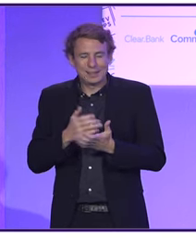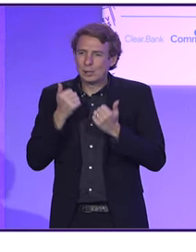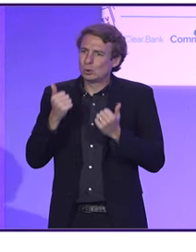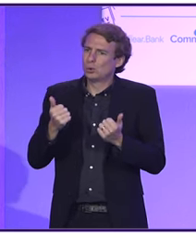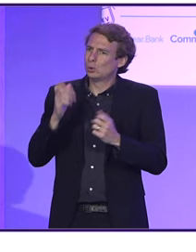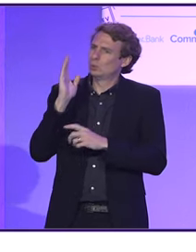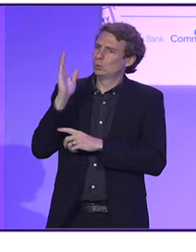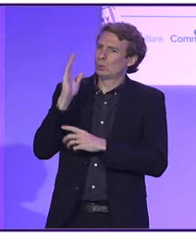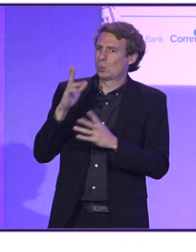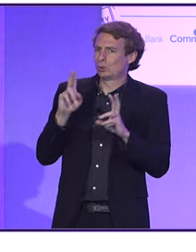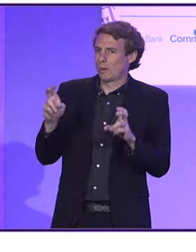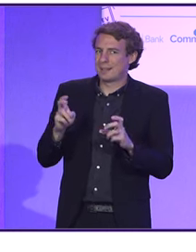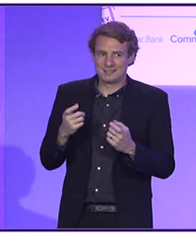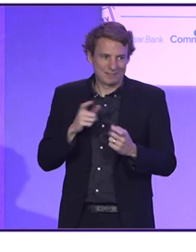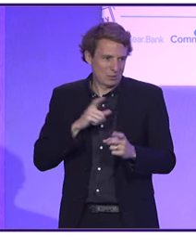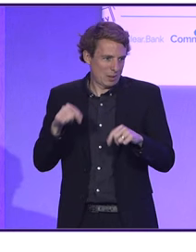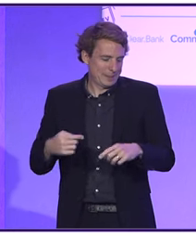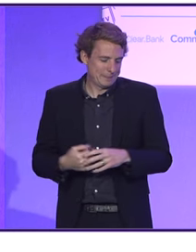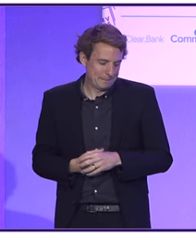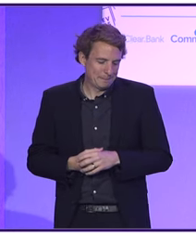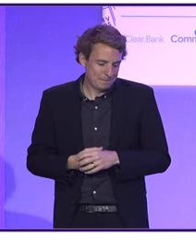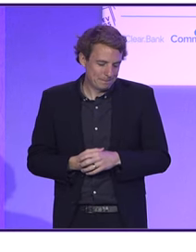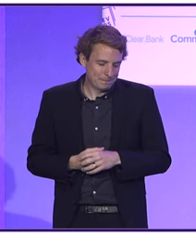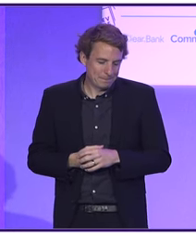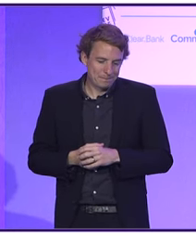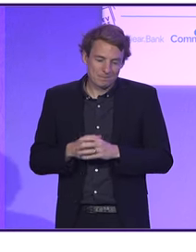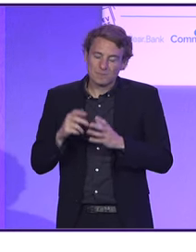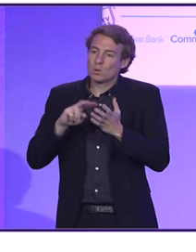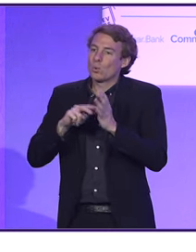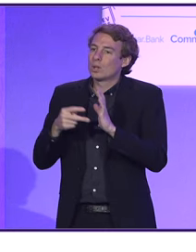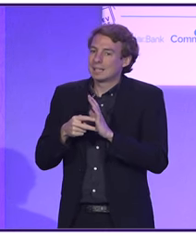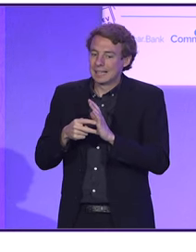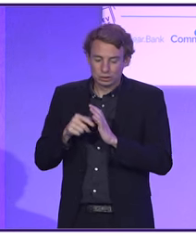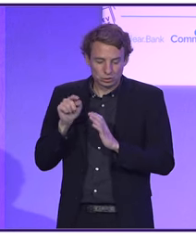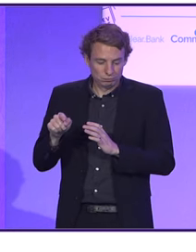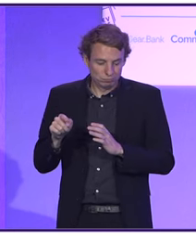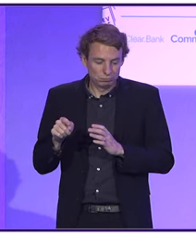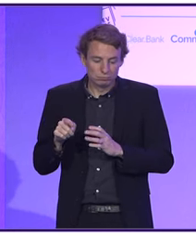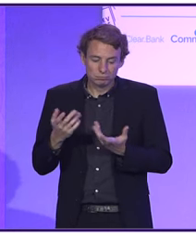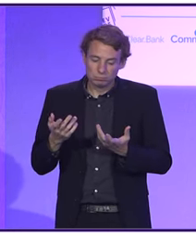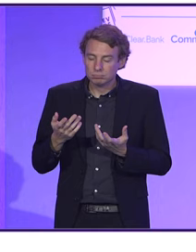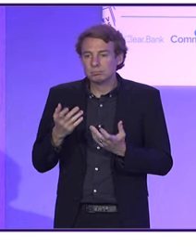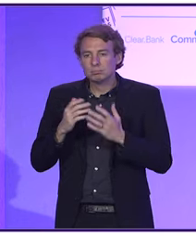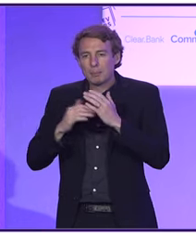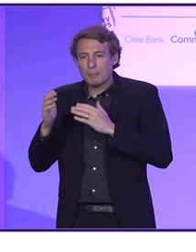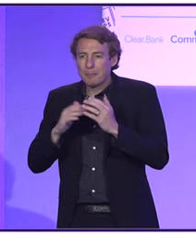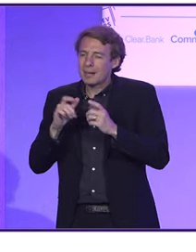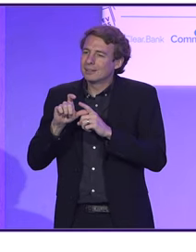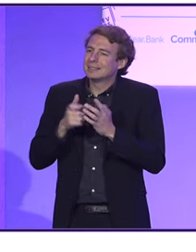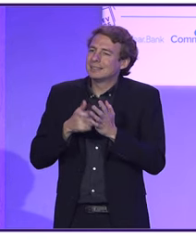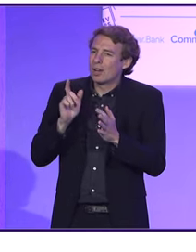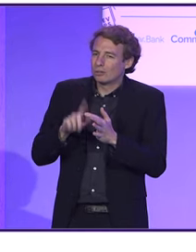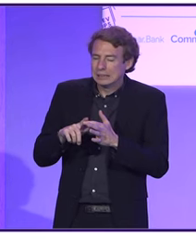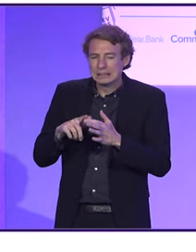talk. So here we are. The organization that my best friend works for build VR applications using the Unity